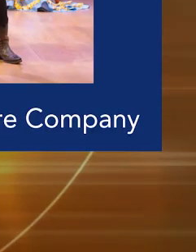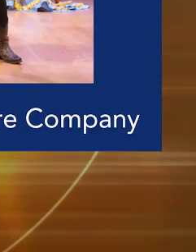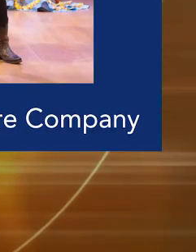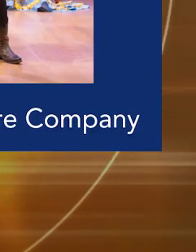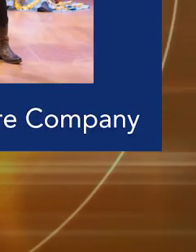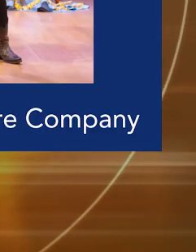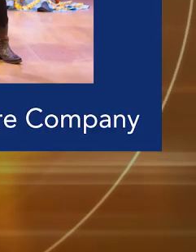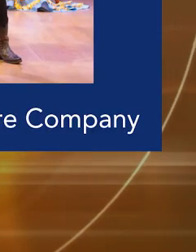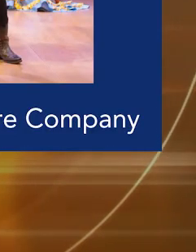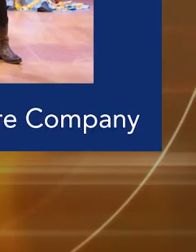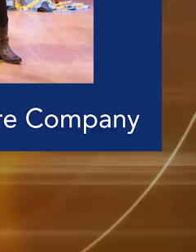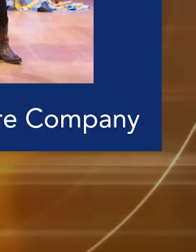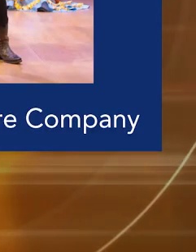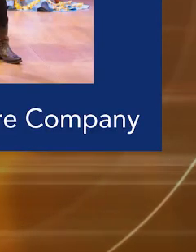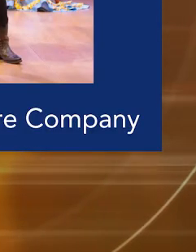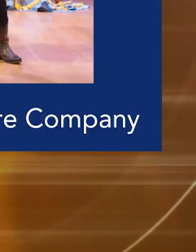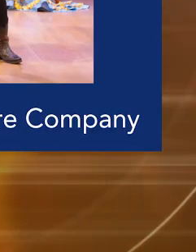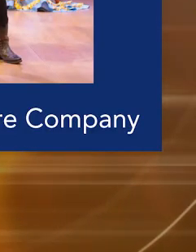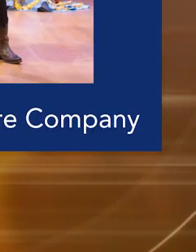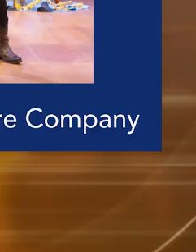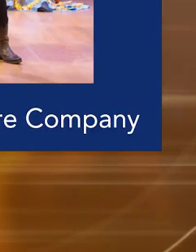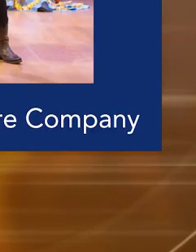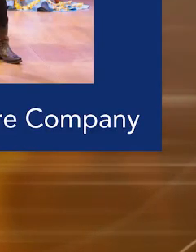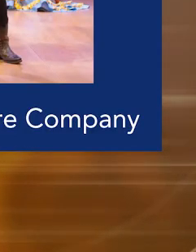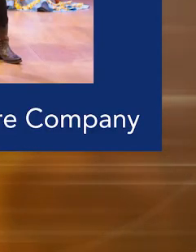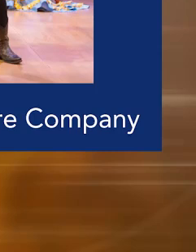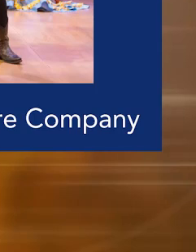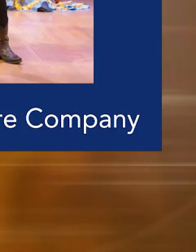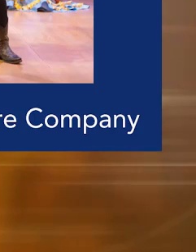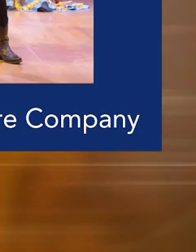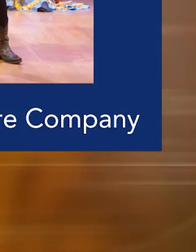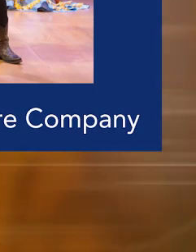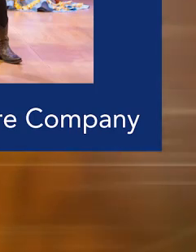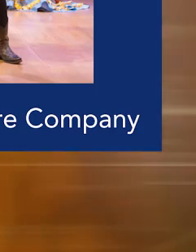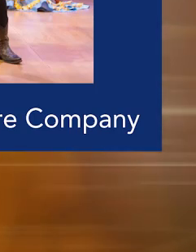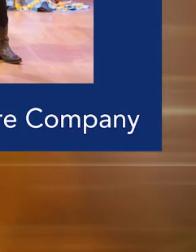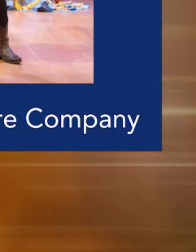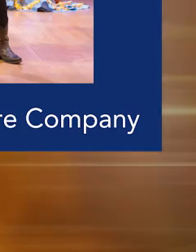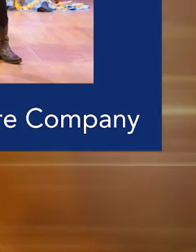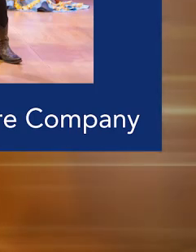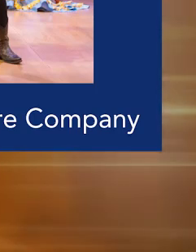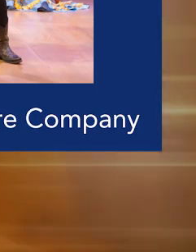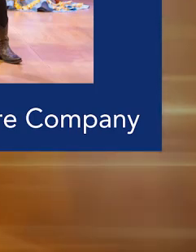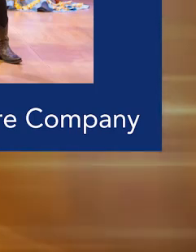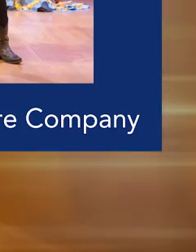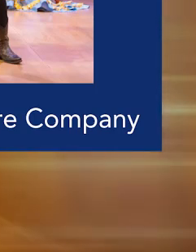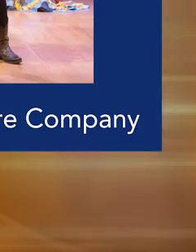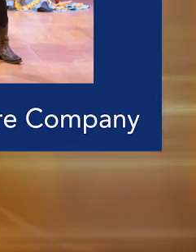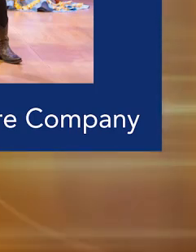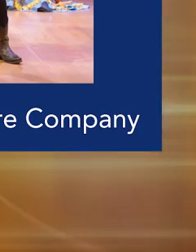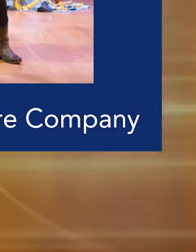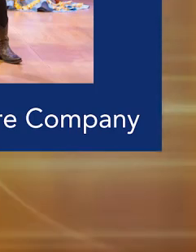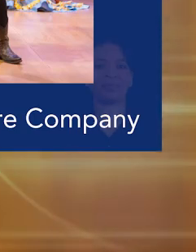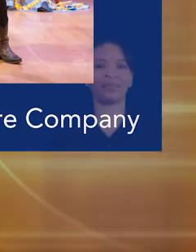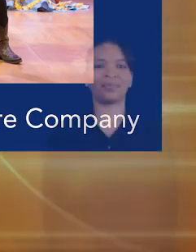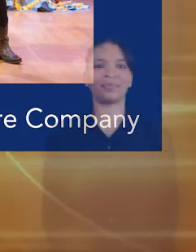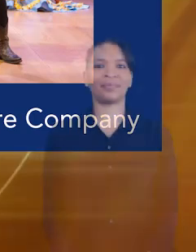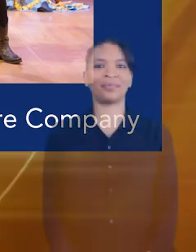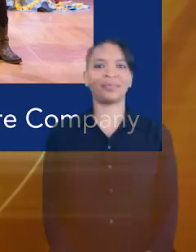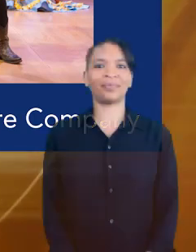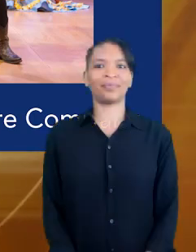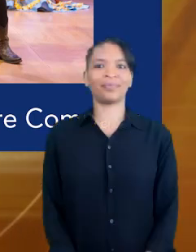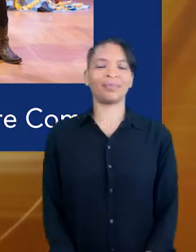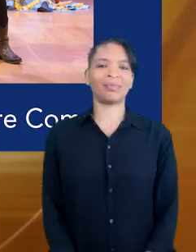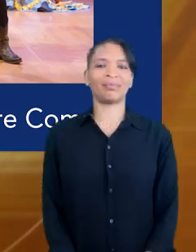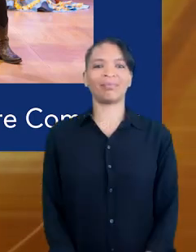by Takeshi Okada, costume design by Rachel and Haley, lighting design by Brian J. Leonthal, sound design by